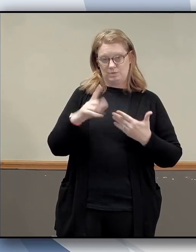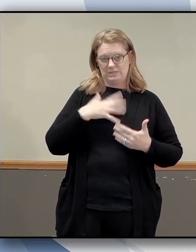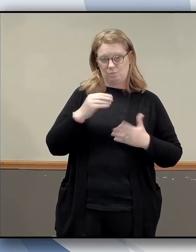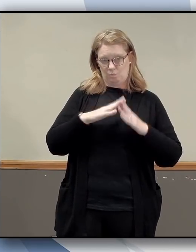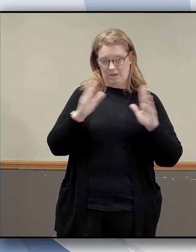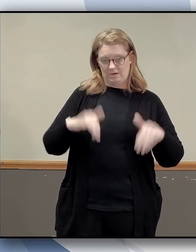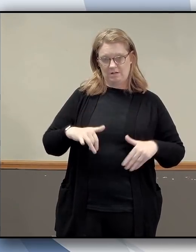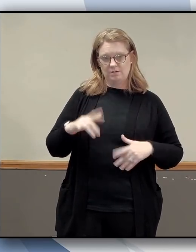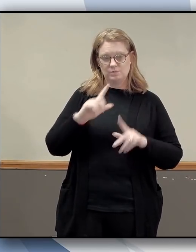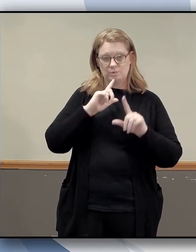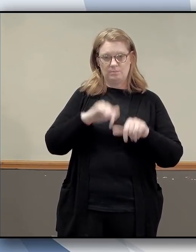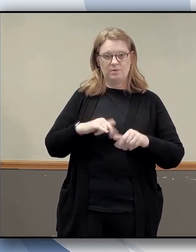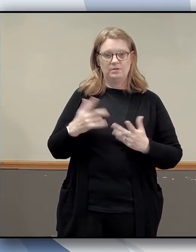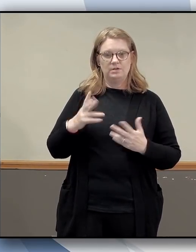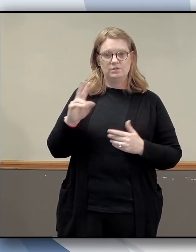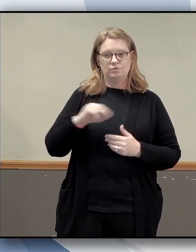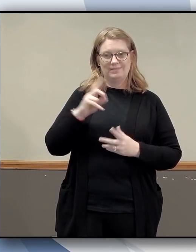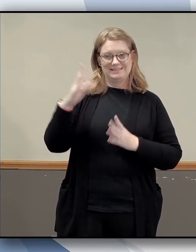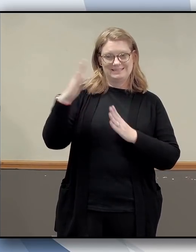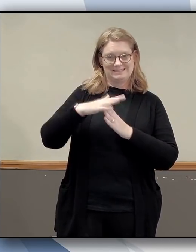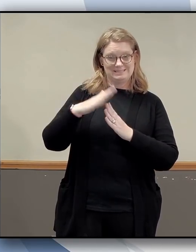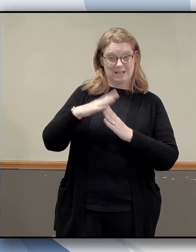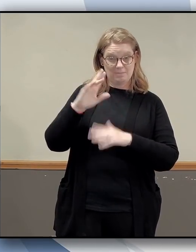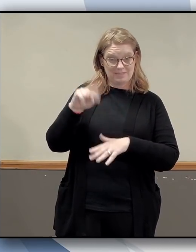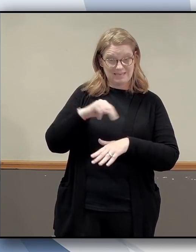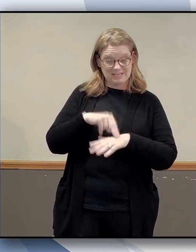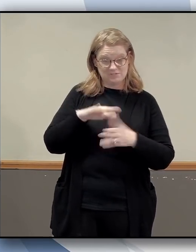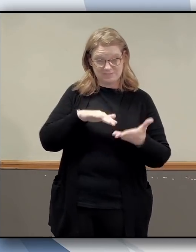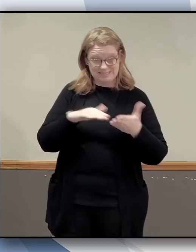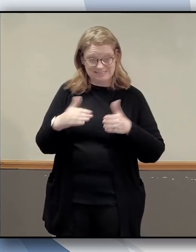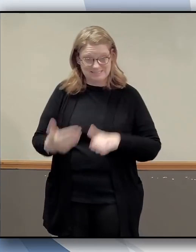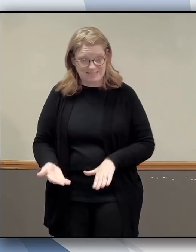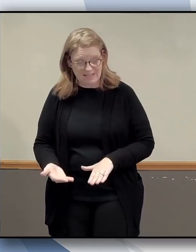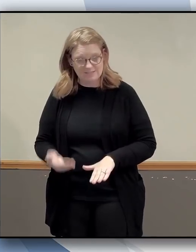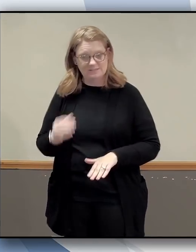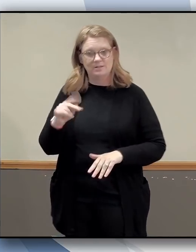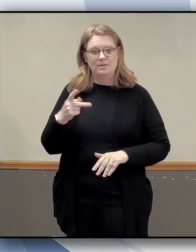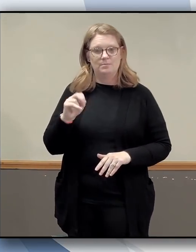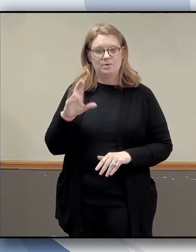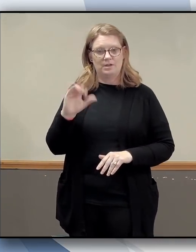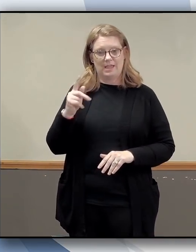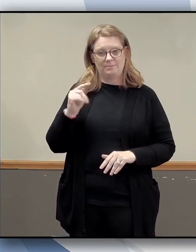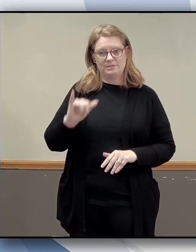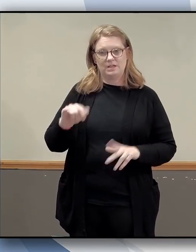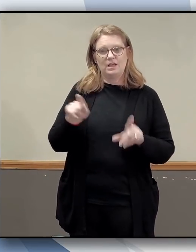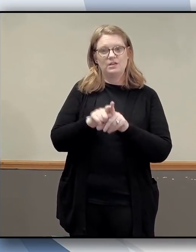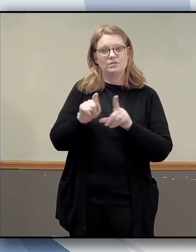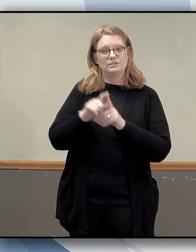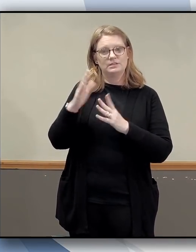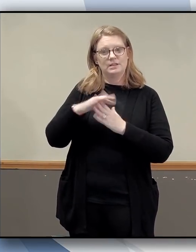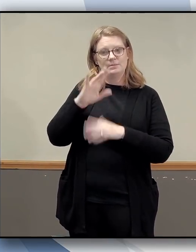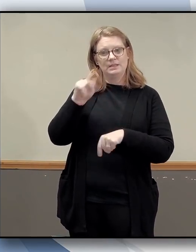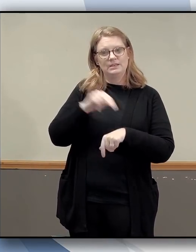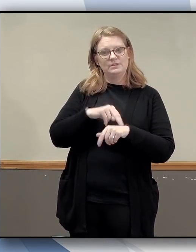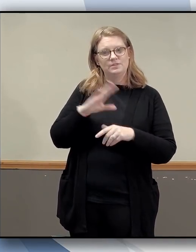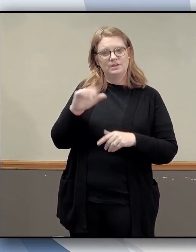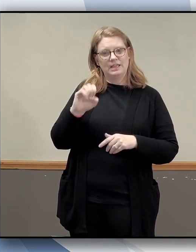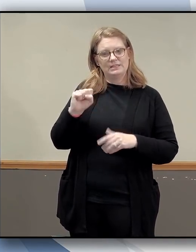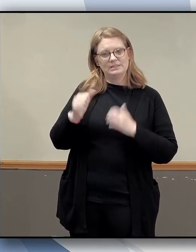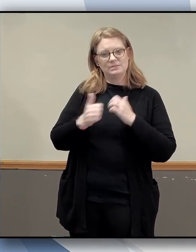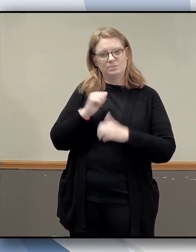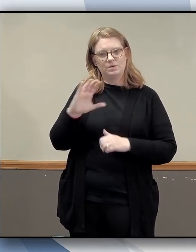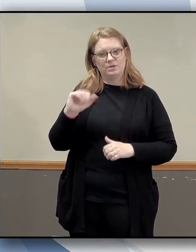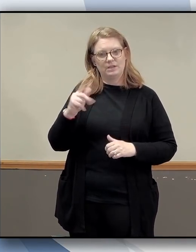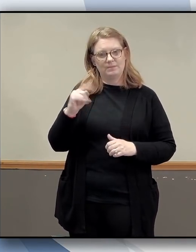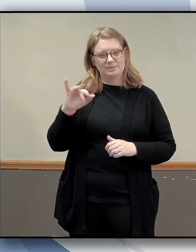as the top in the nation for deaths per capita and #1 in the nation for new cases per capita. Why isn't